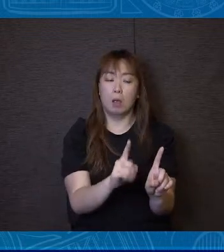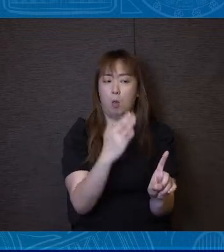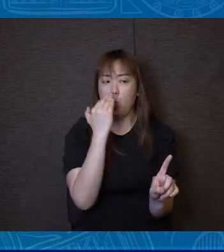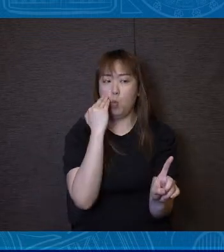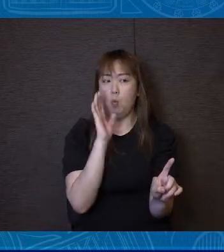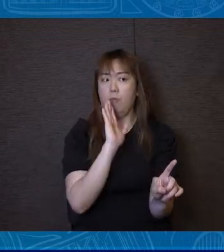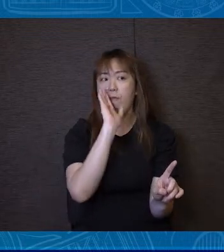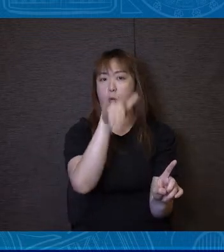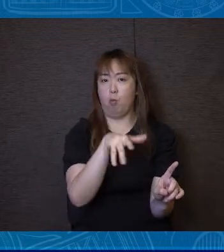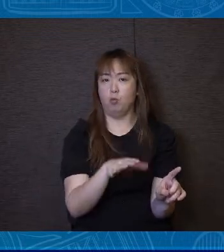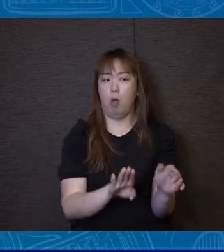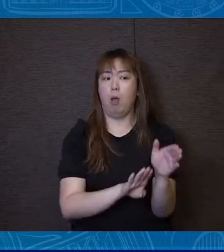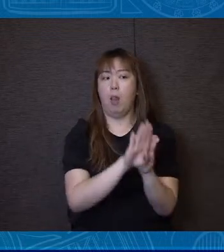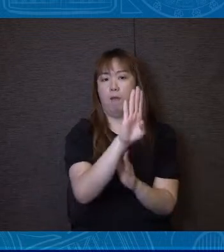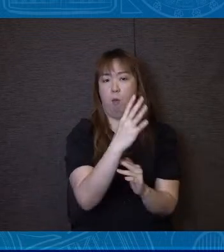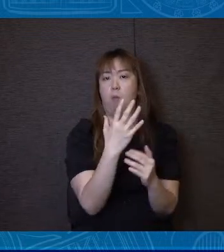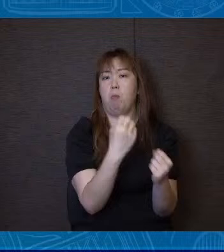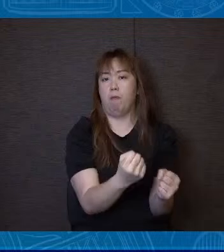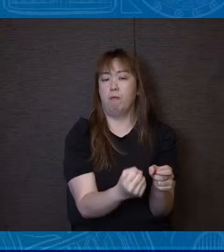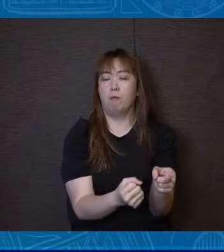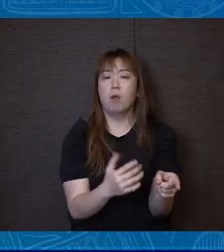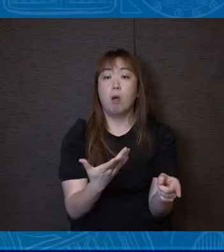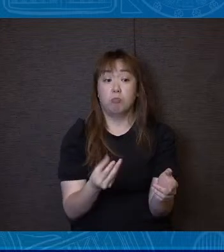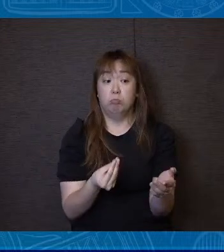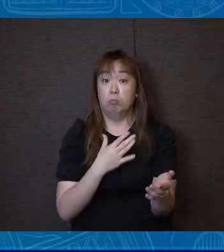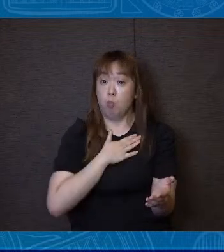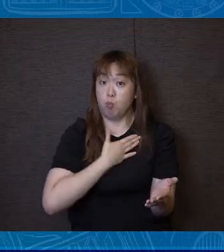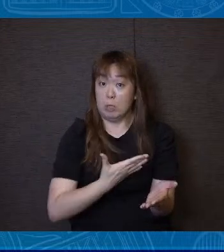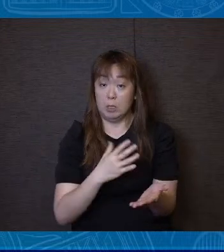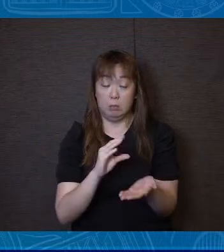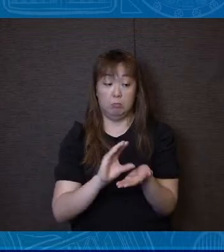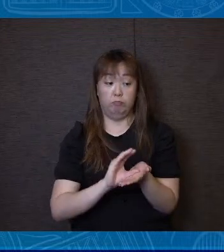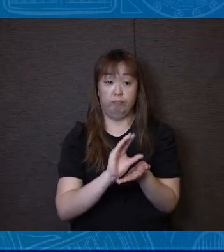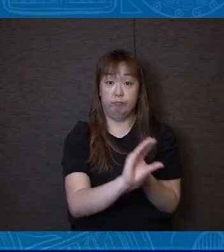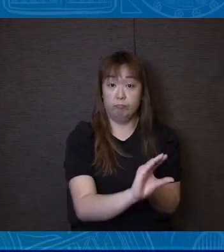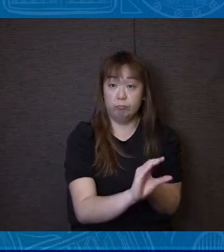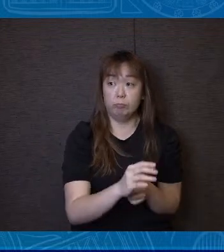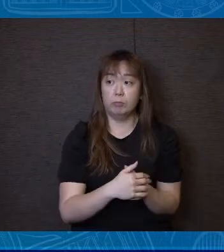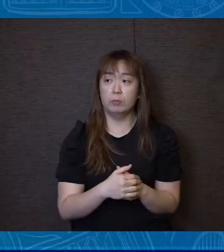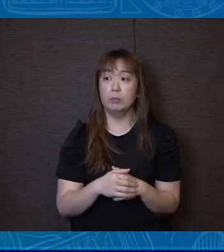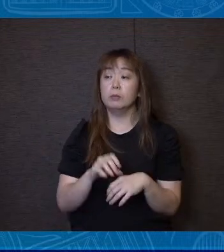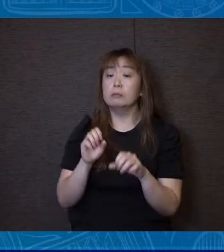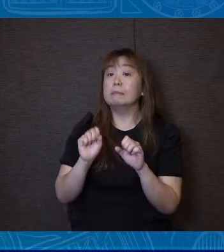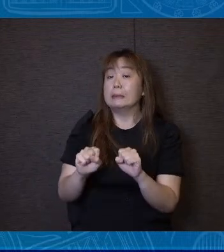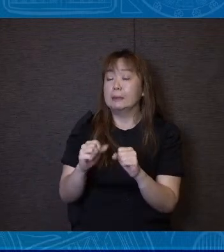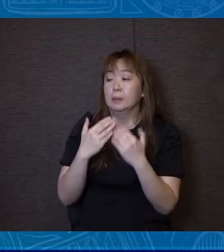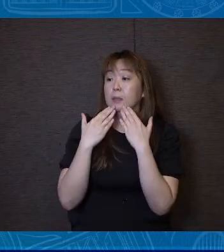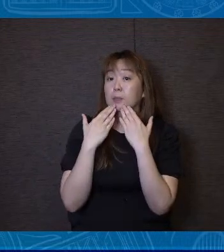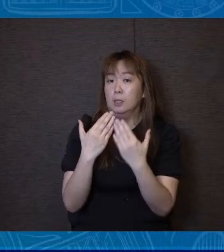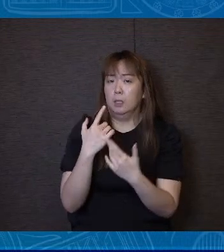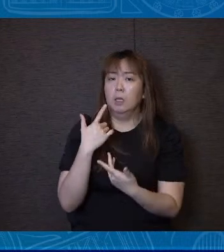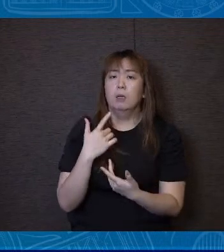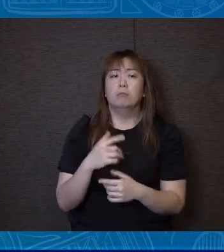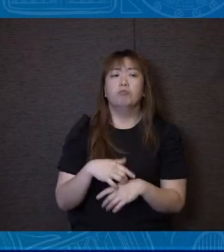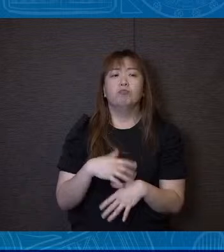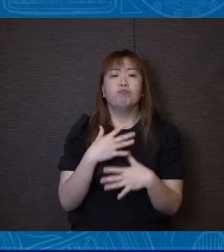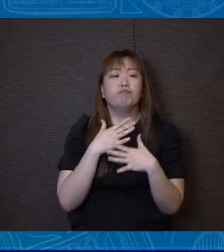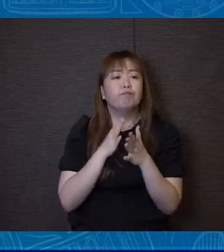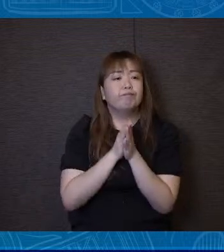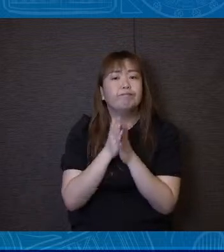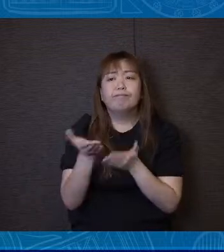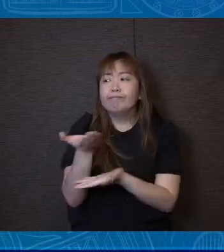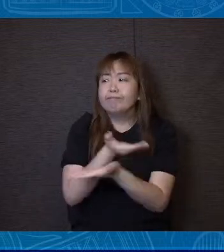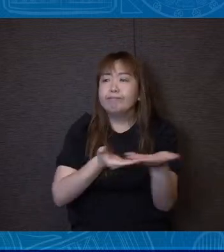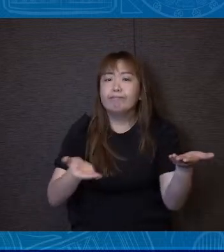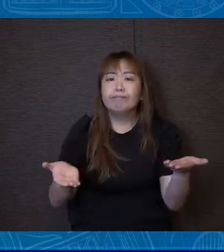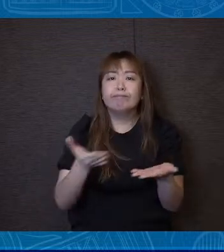great potential? I think that would be very interesting. Yeah, thanks. It's a very interesting exchange that we're having right now,